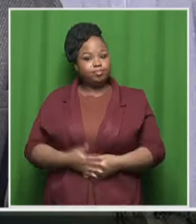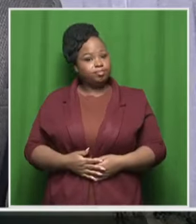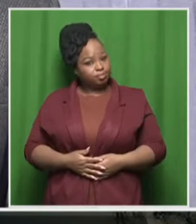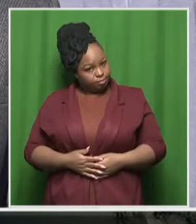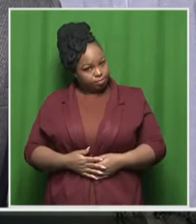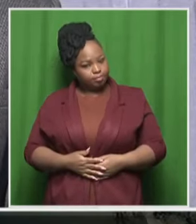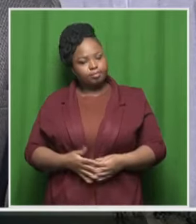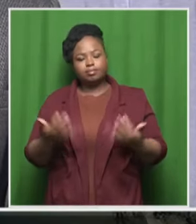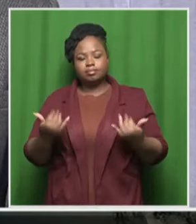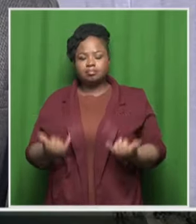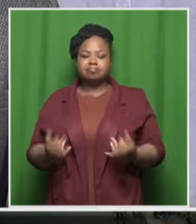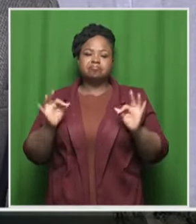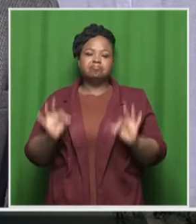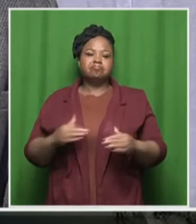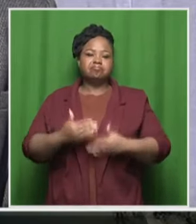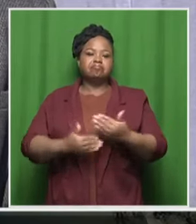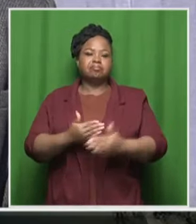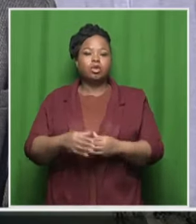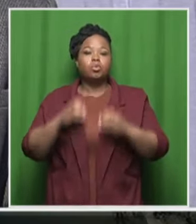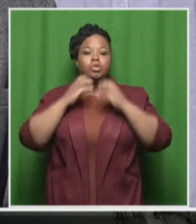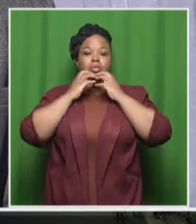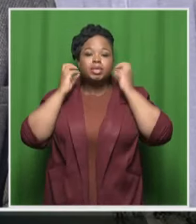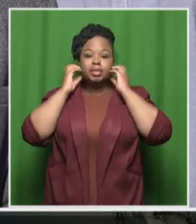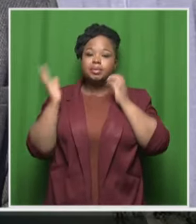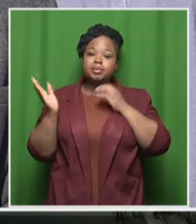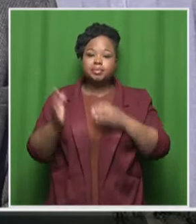officially say elections are underway in Mozambique.